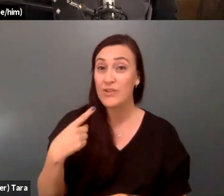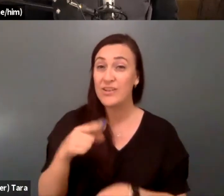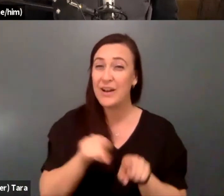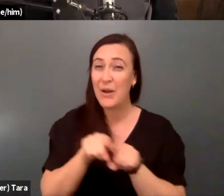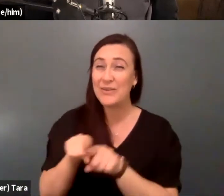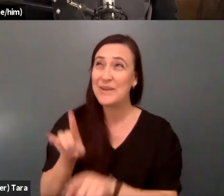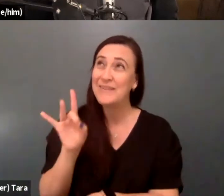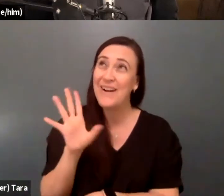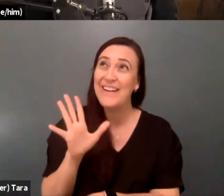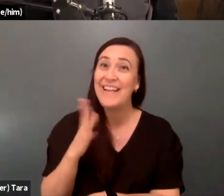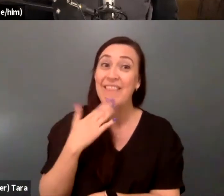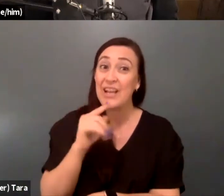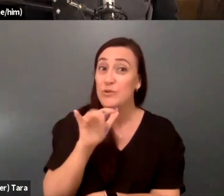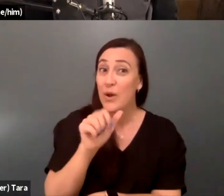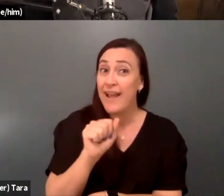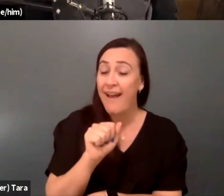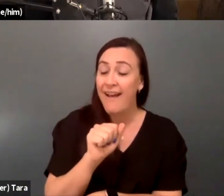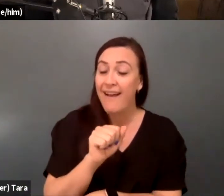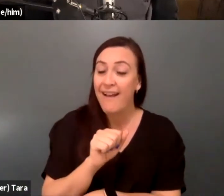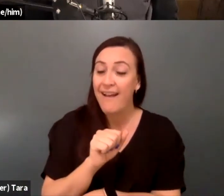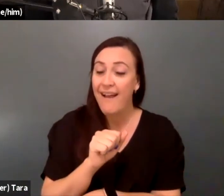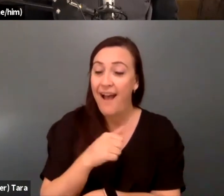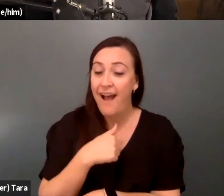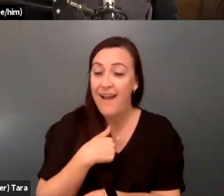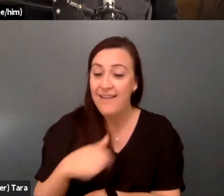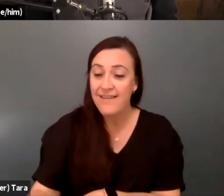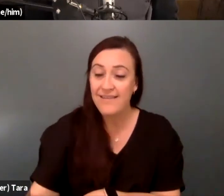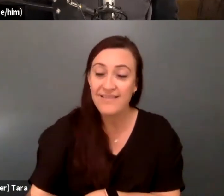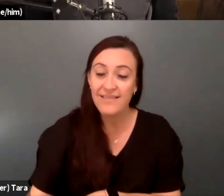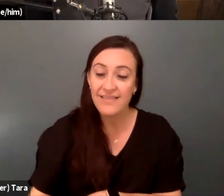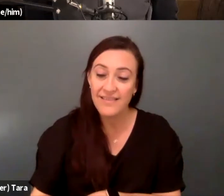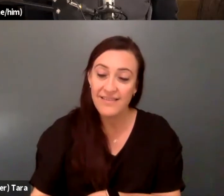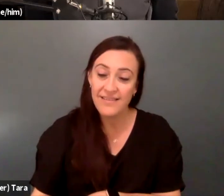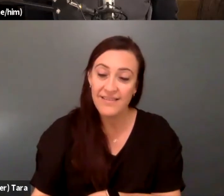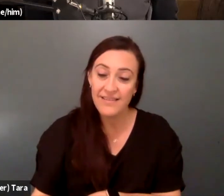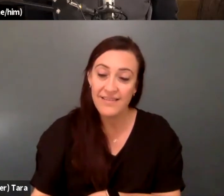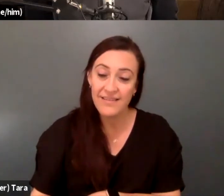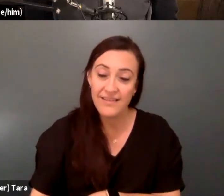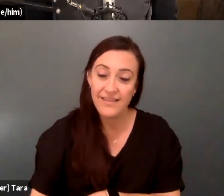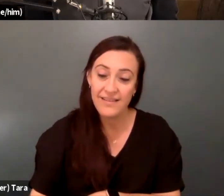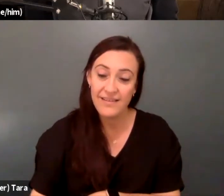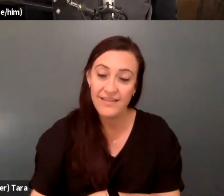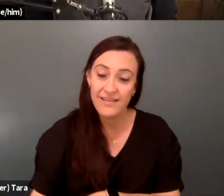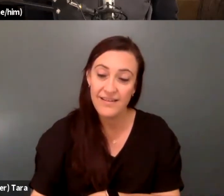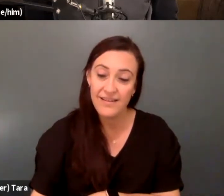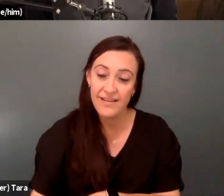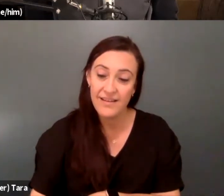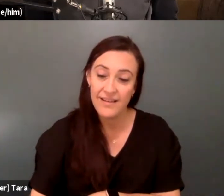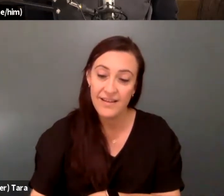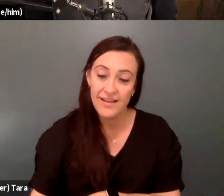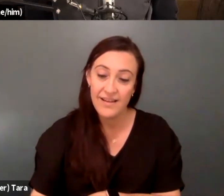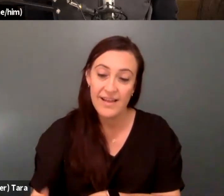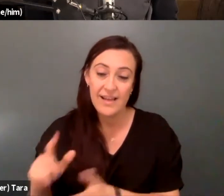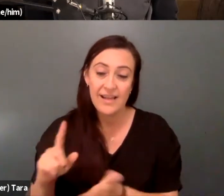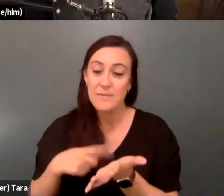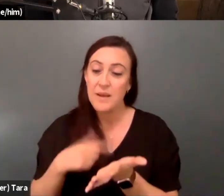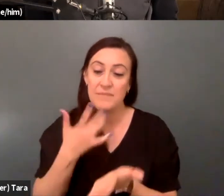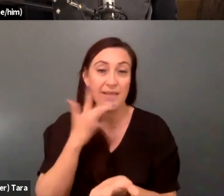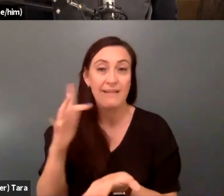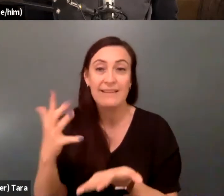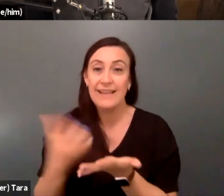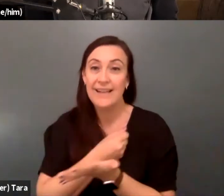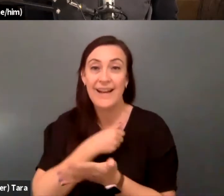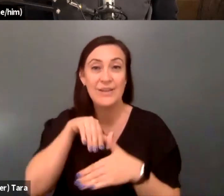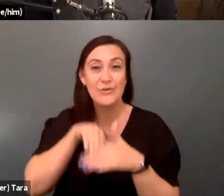God, thank you, Toya. I sort of sometimes luck into being in spaces like this